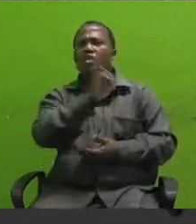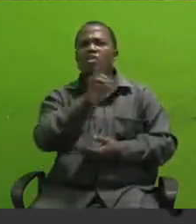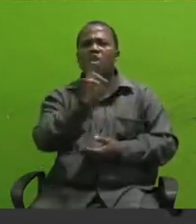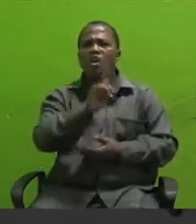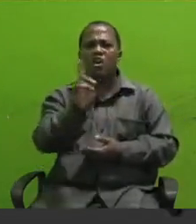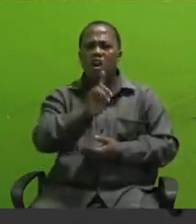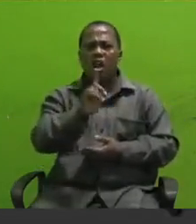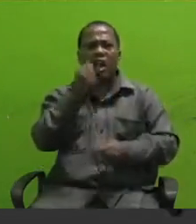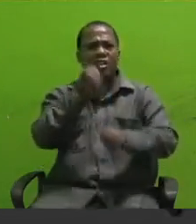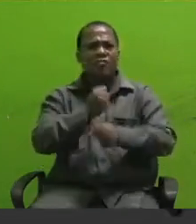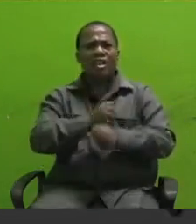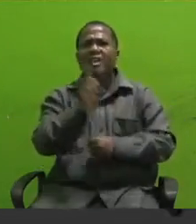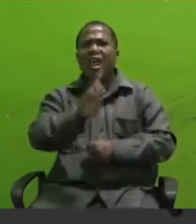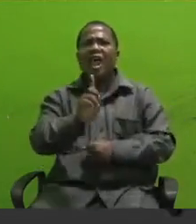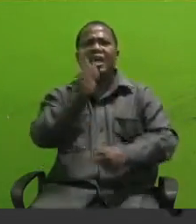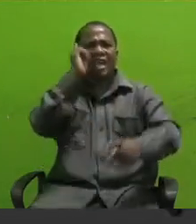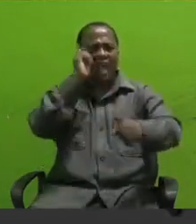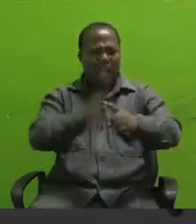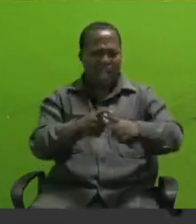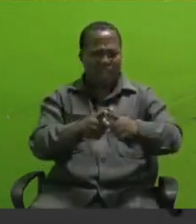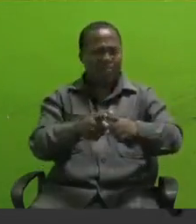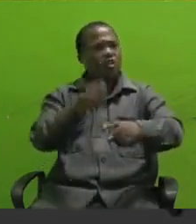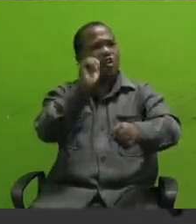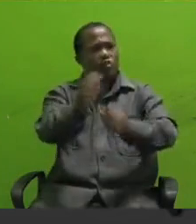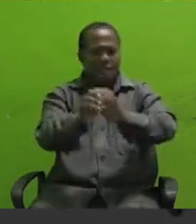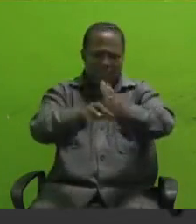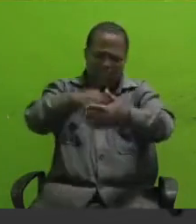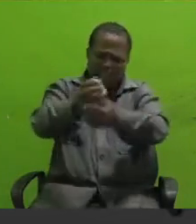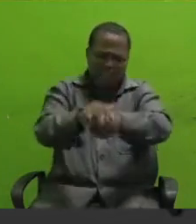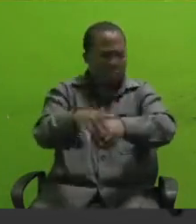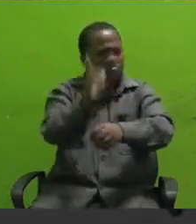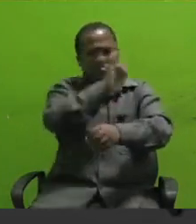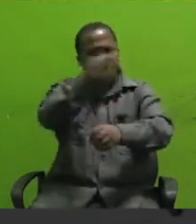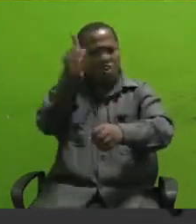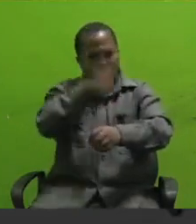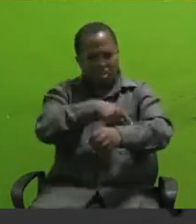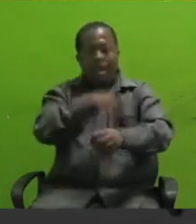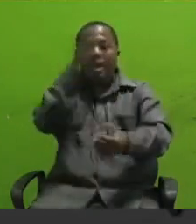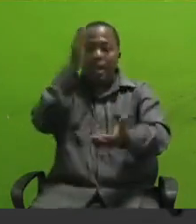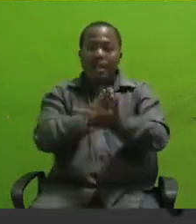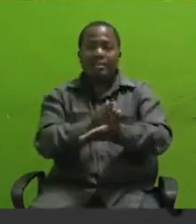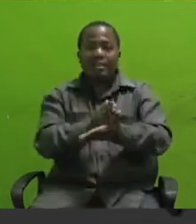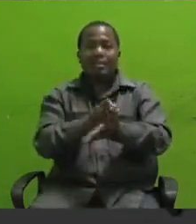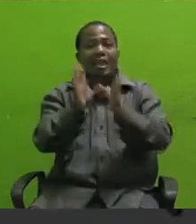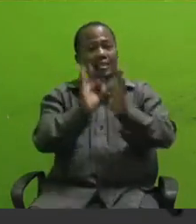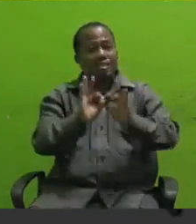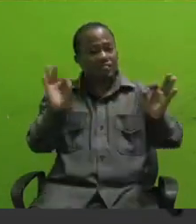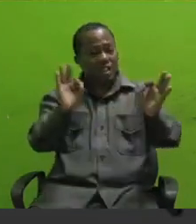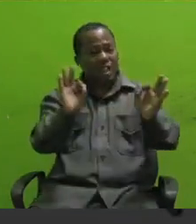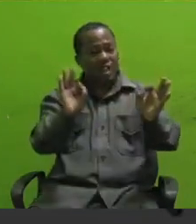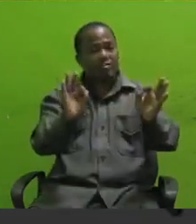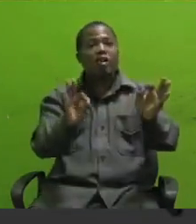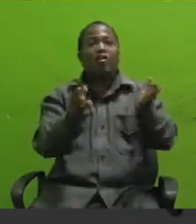My dear friend, do not hold any harmful chemicals with your bare hands. Make sure you